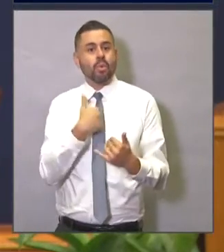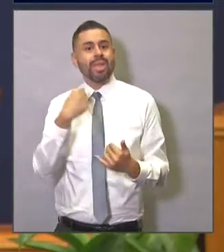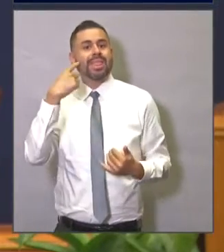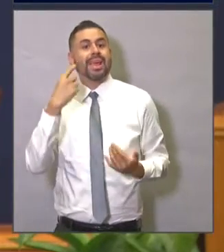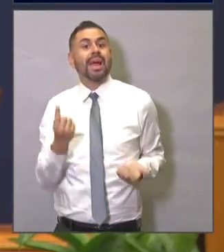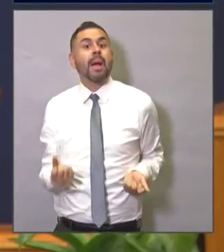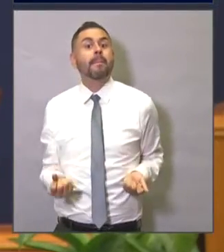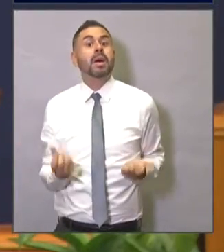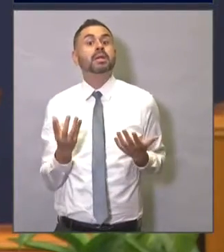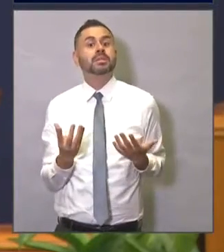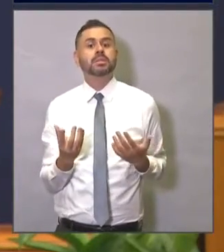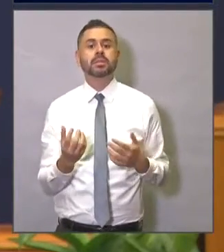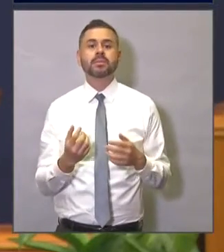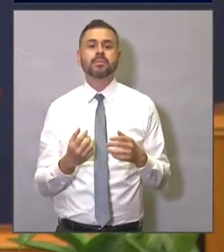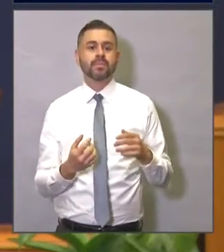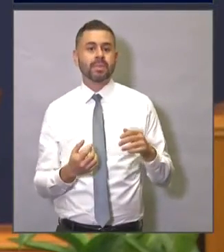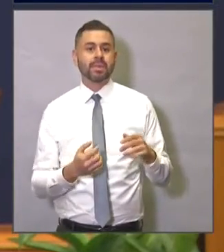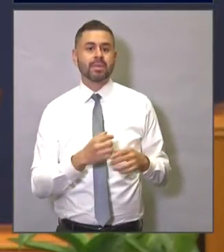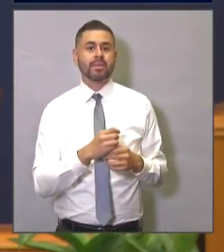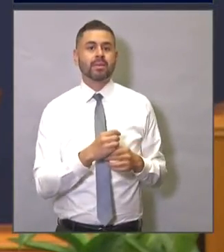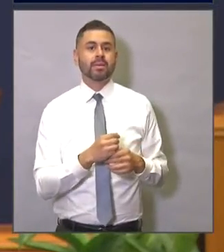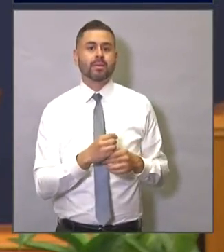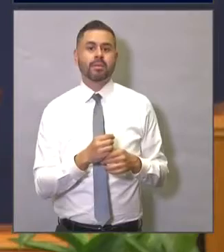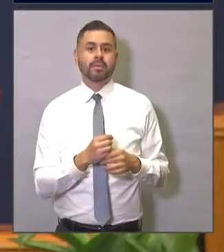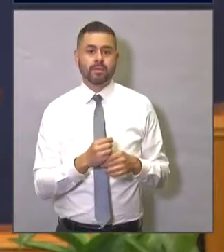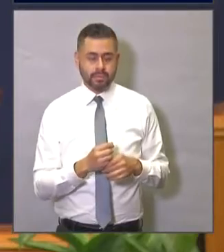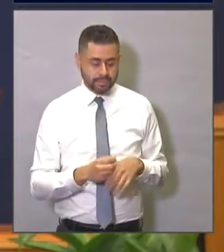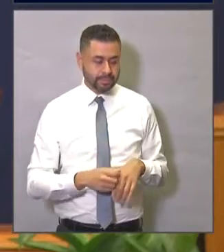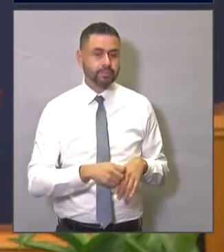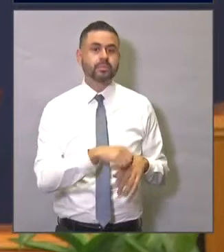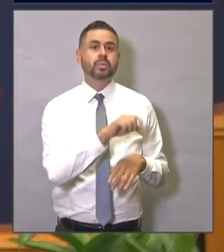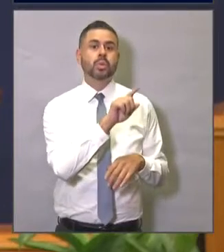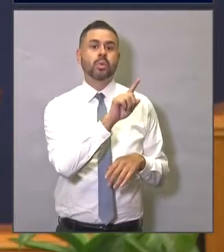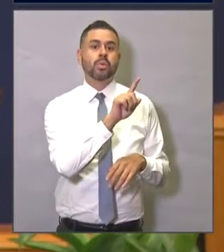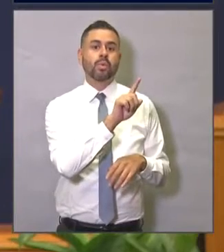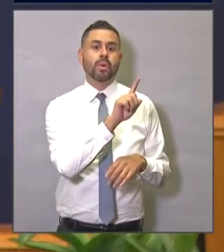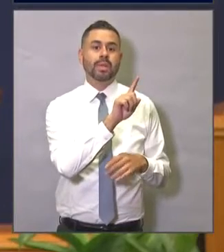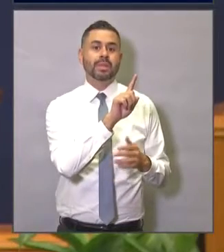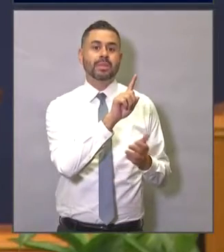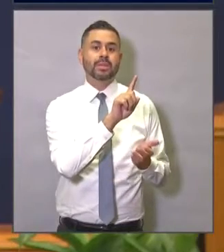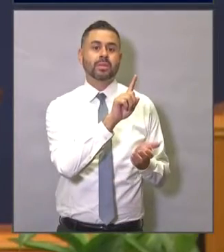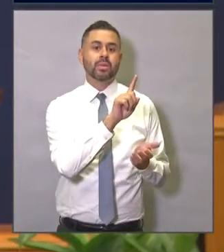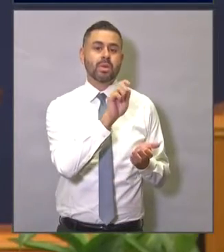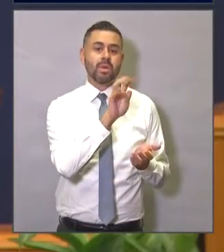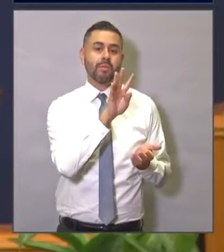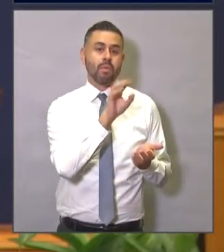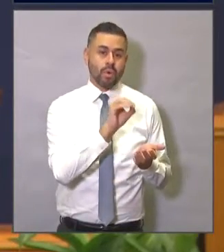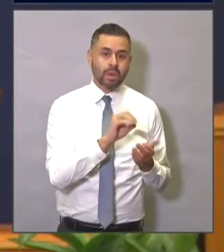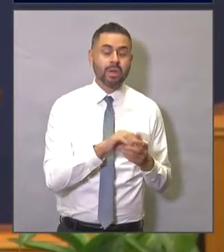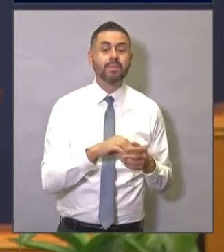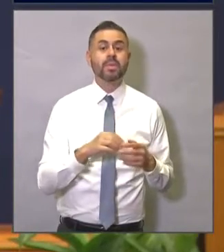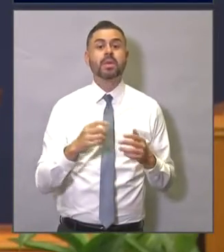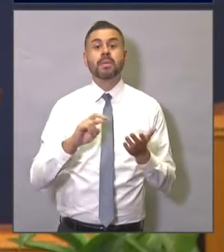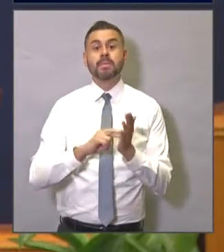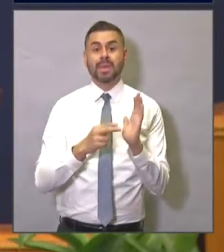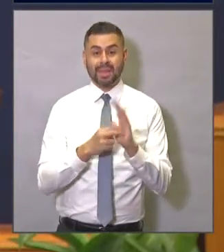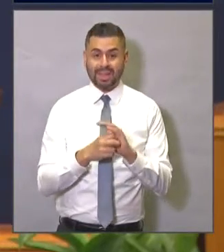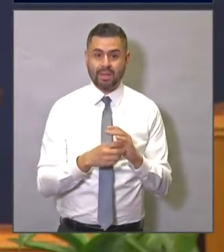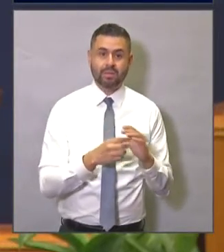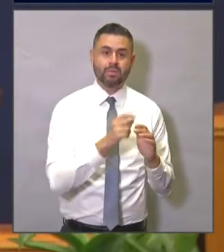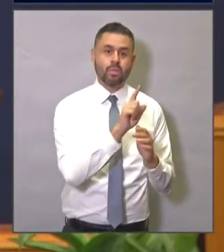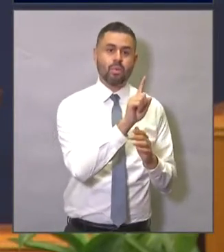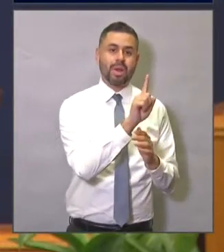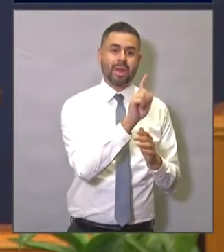that number has risen to now 1 in 140, with a range of anywhere between 1 in 100 to 1 in